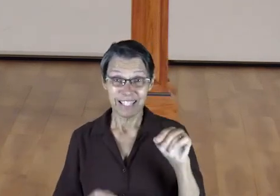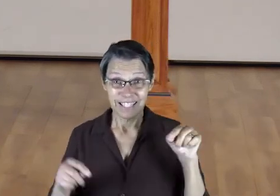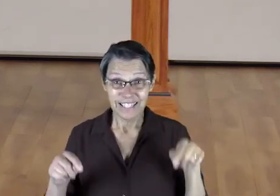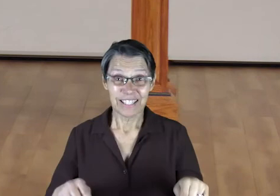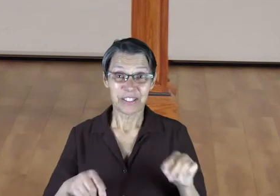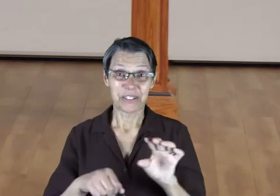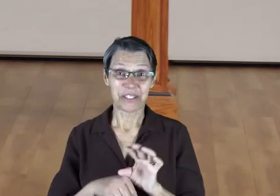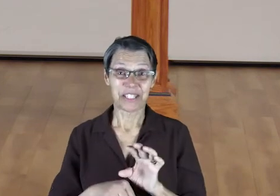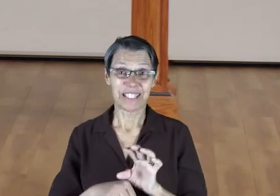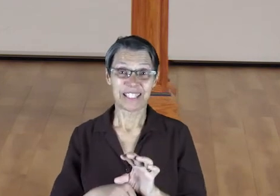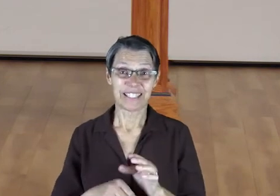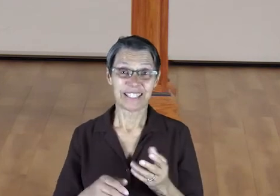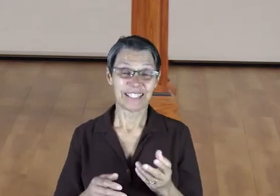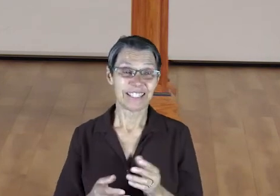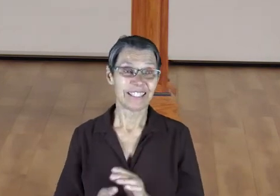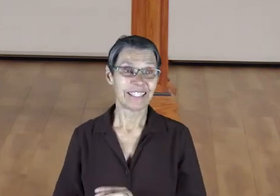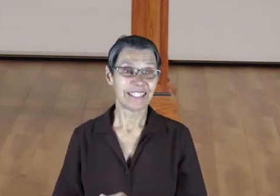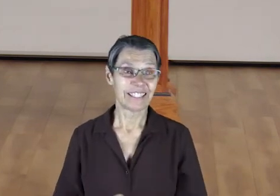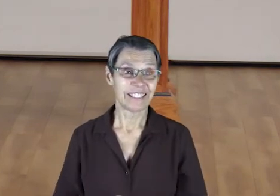in this sanctuary.